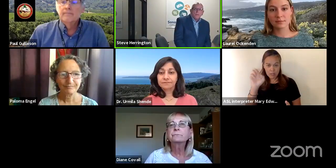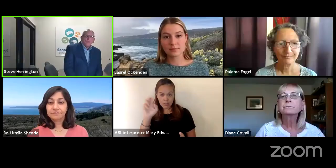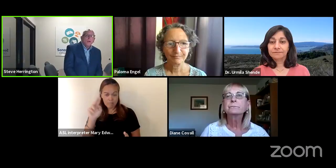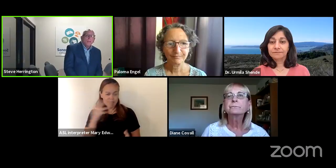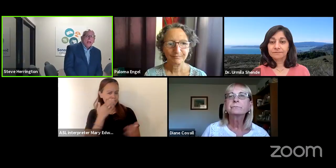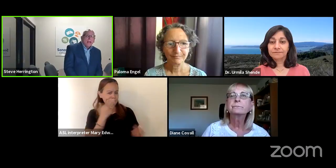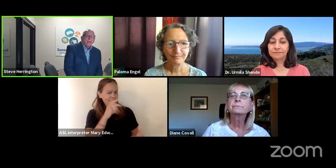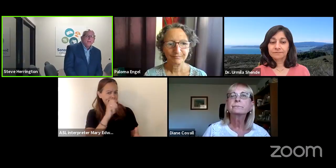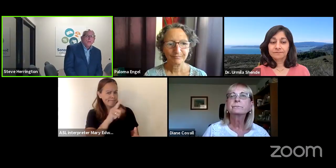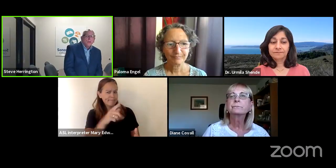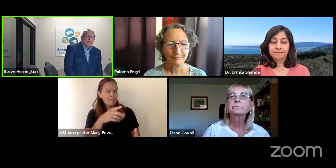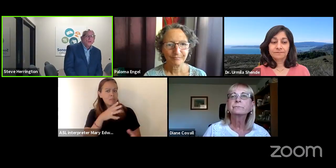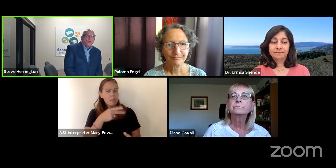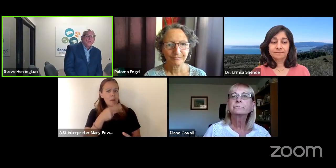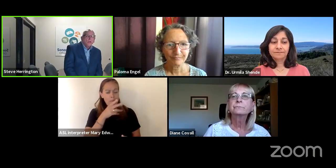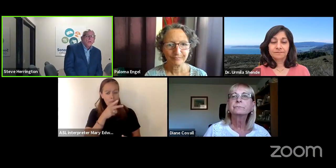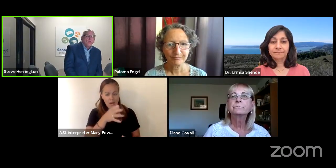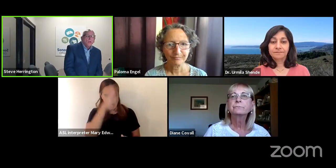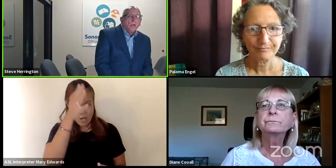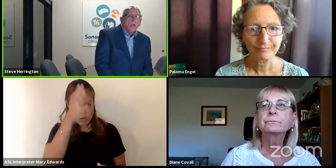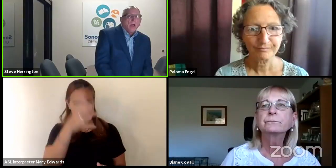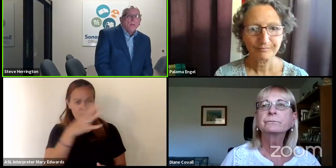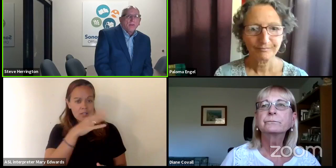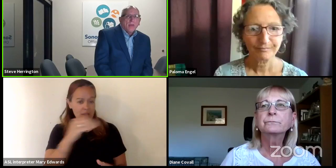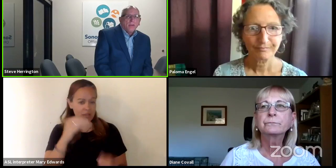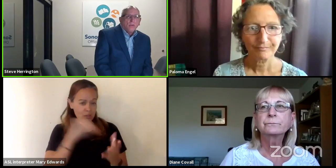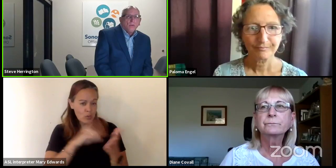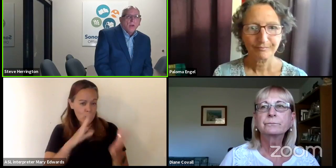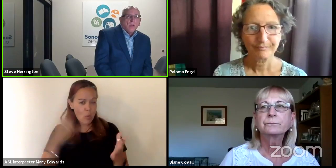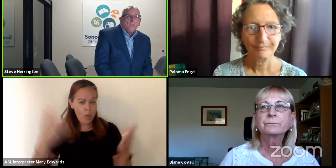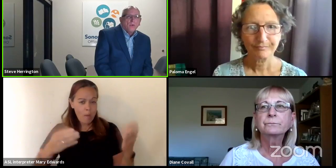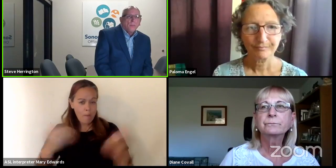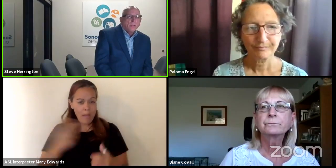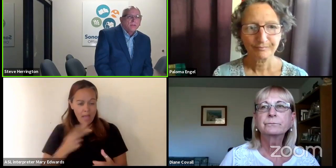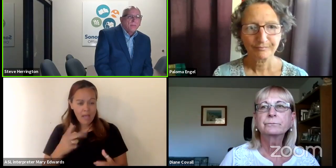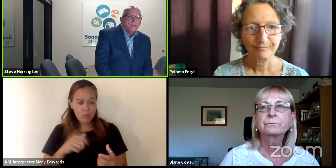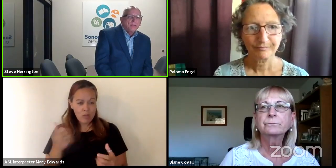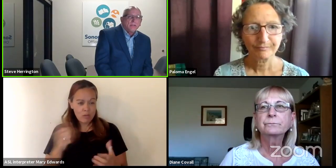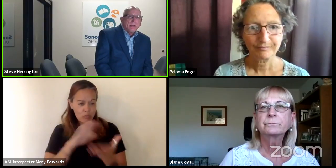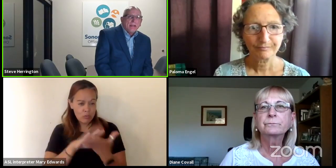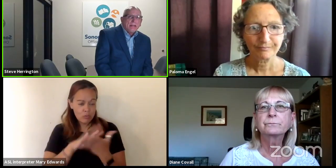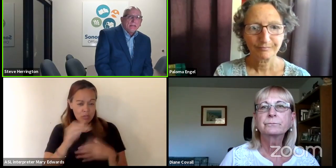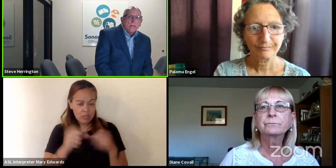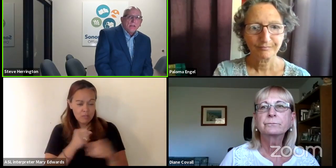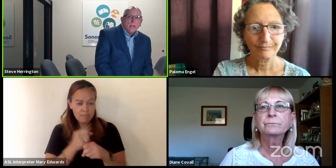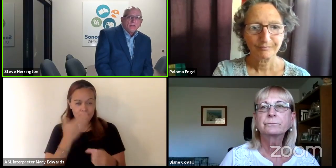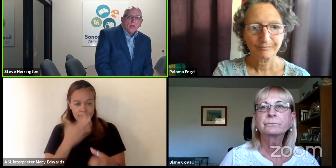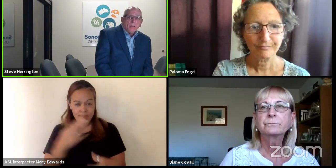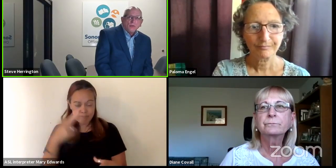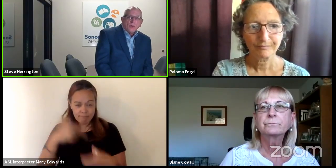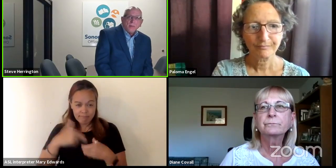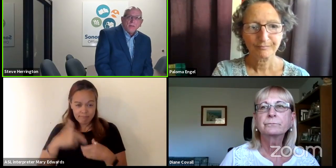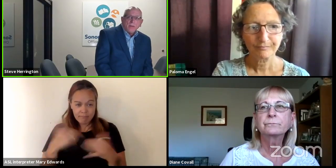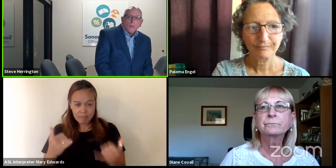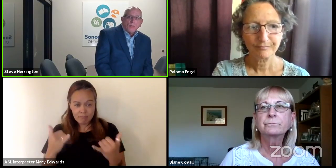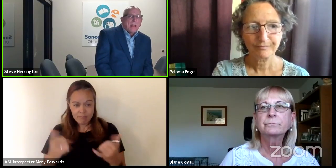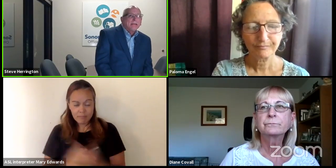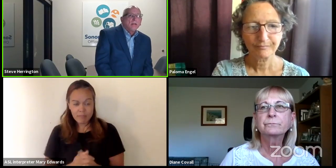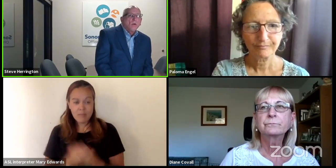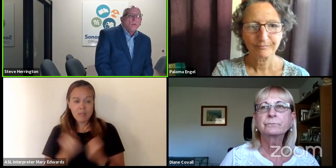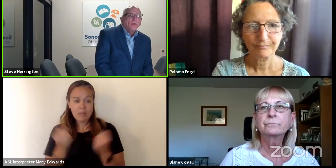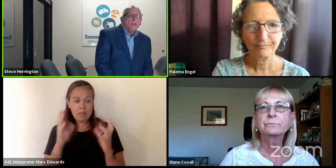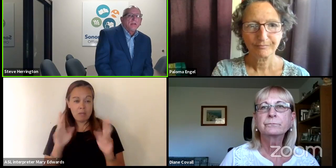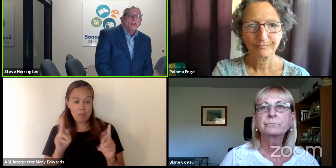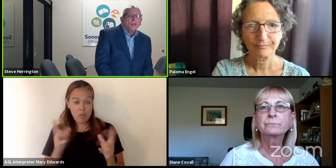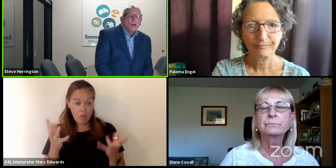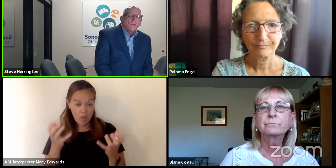and students welcome back to another school year i want to thank you uh for your participation today as i'm sure many people would